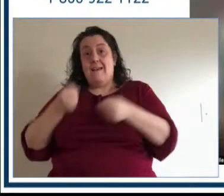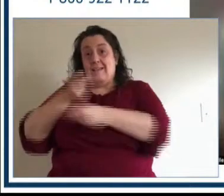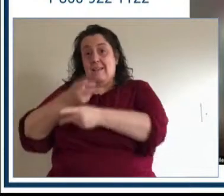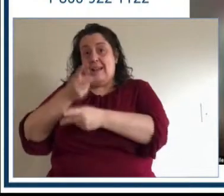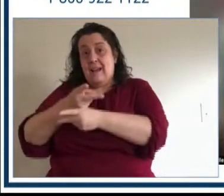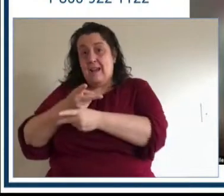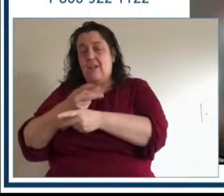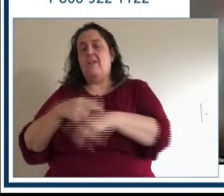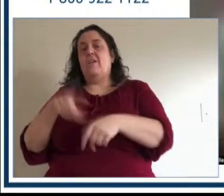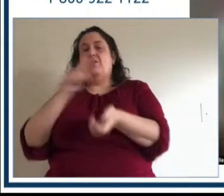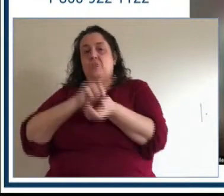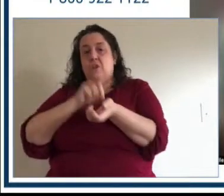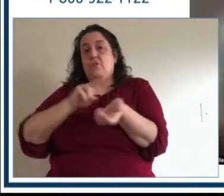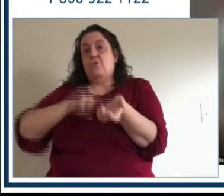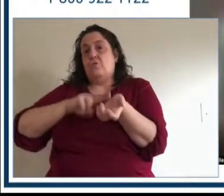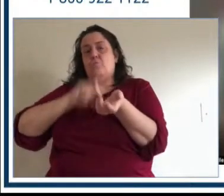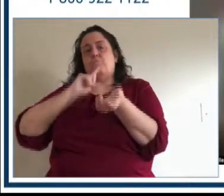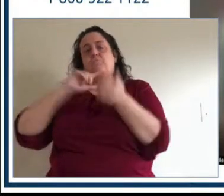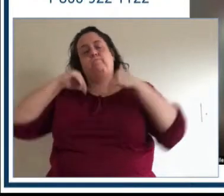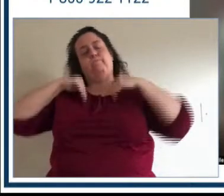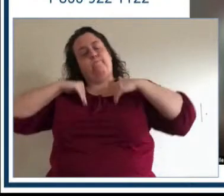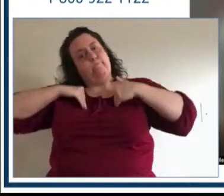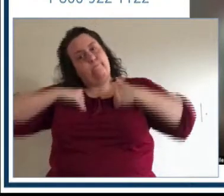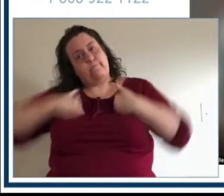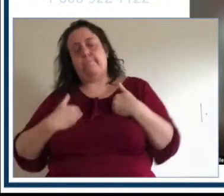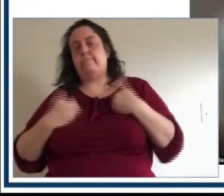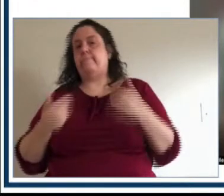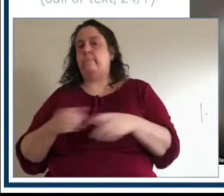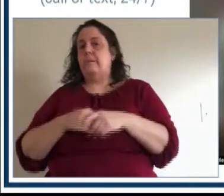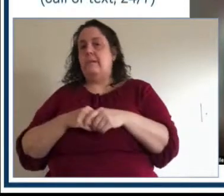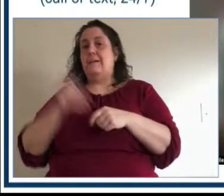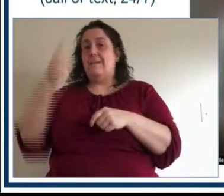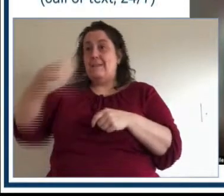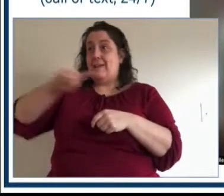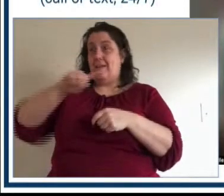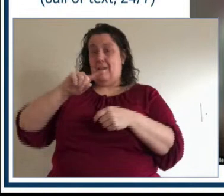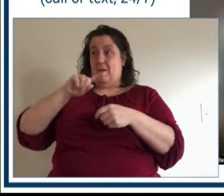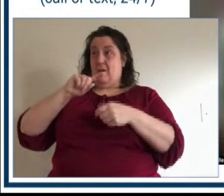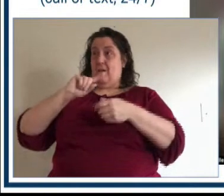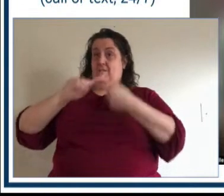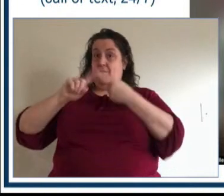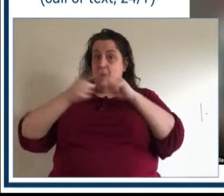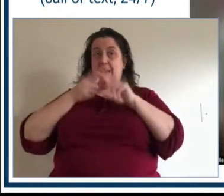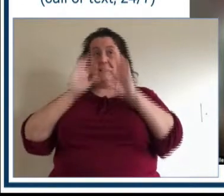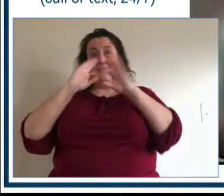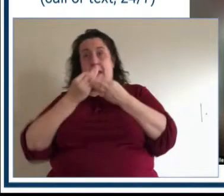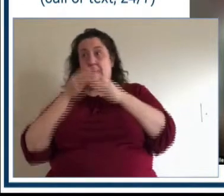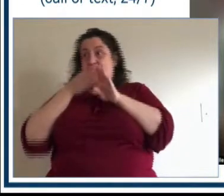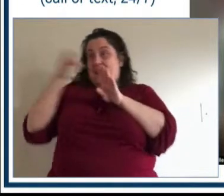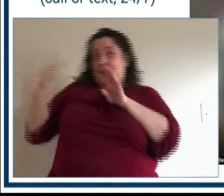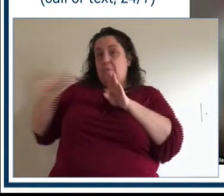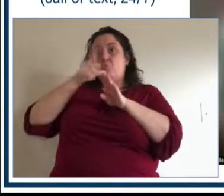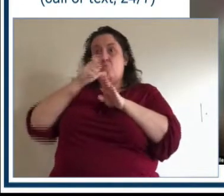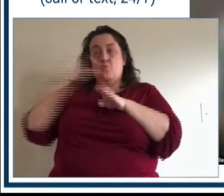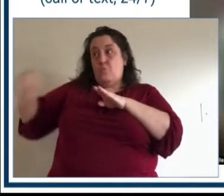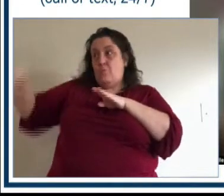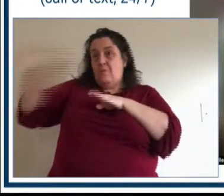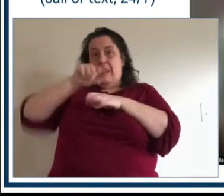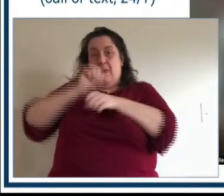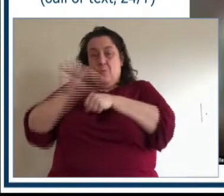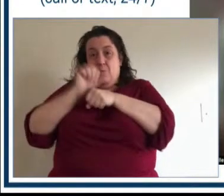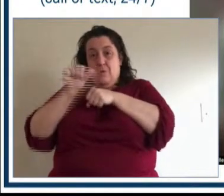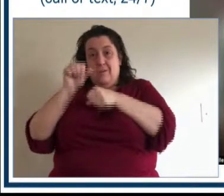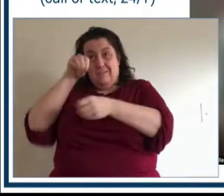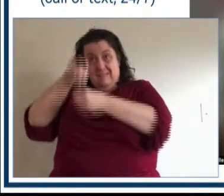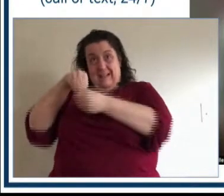focused on the pandemic for 2 years. They are our friends, our family, and our neighbors. The health system is